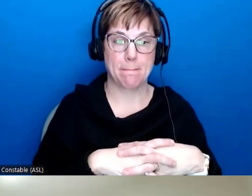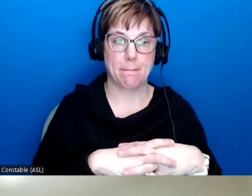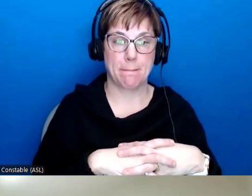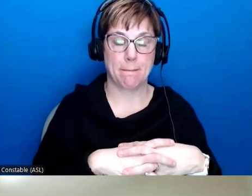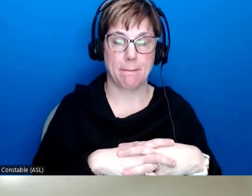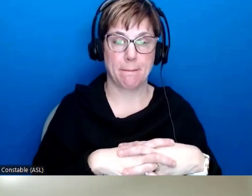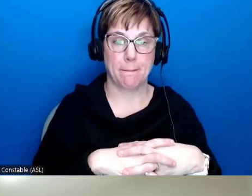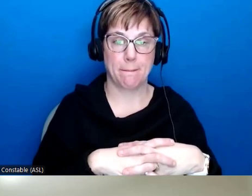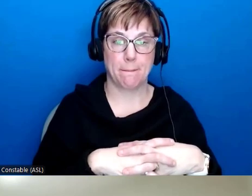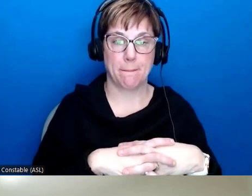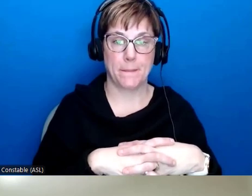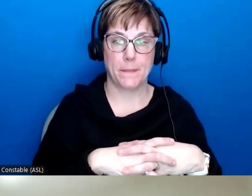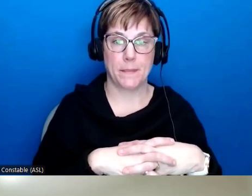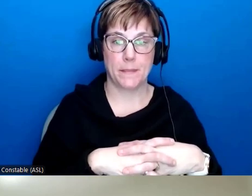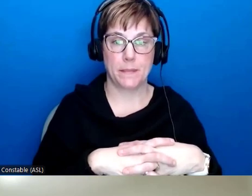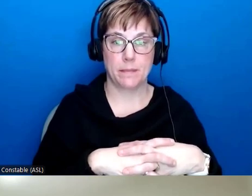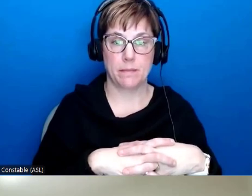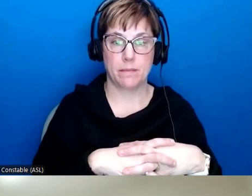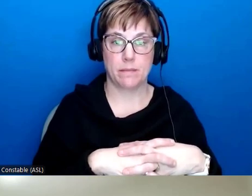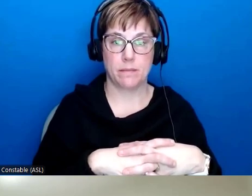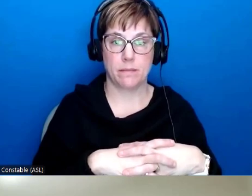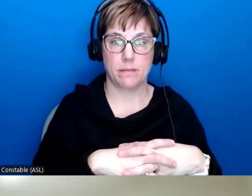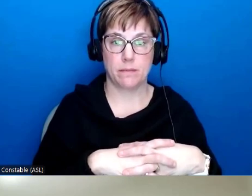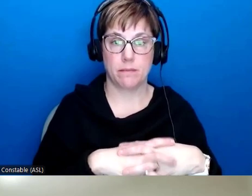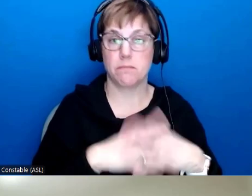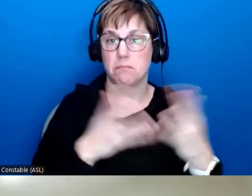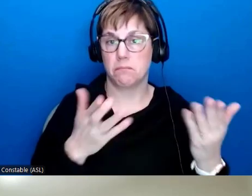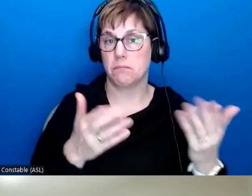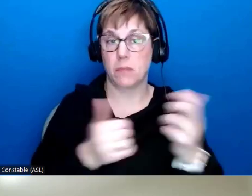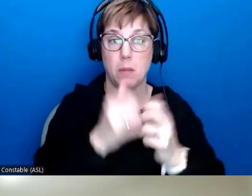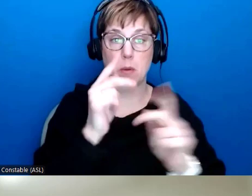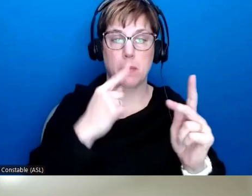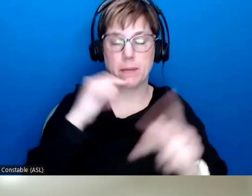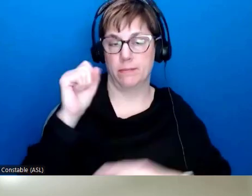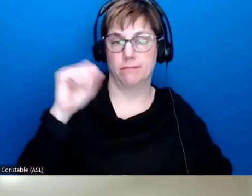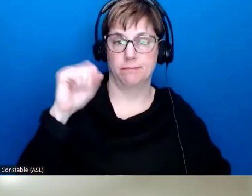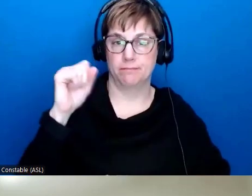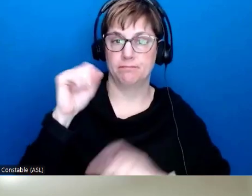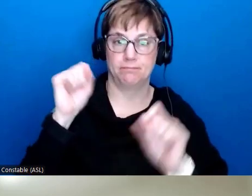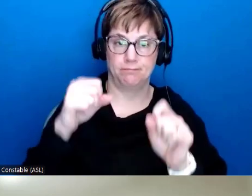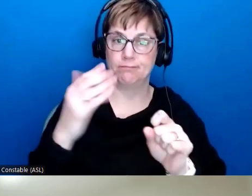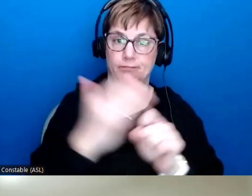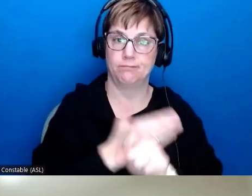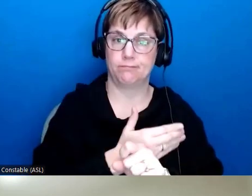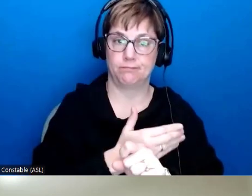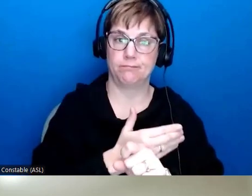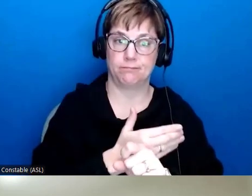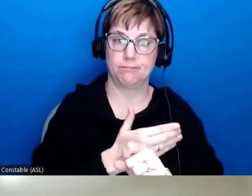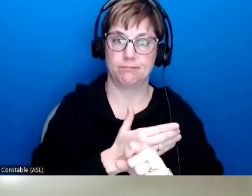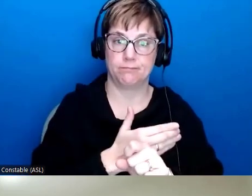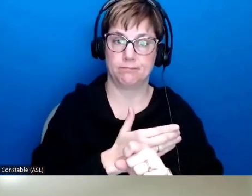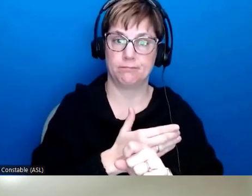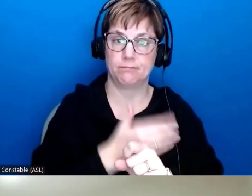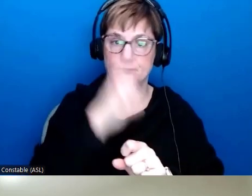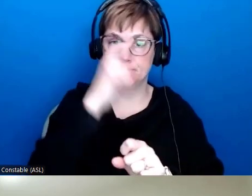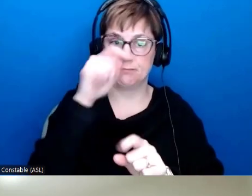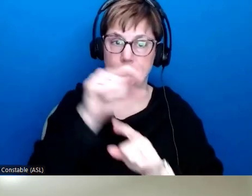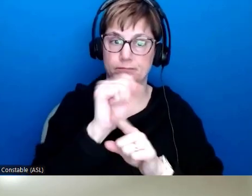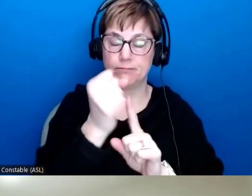And most folks think that yes, they can terminate Steve under those circumstances.